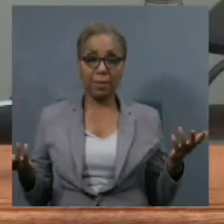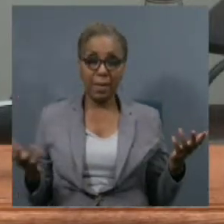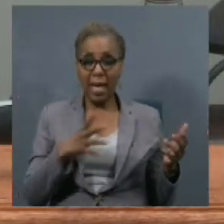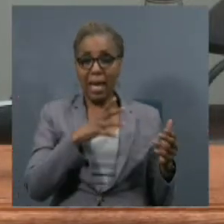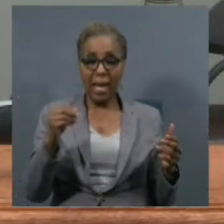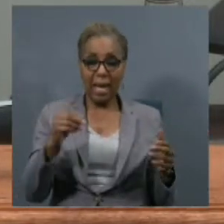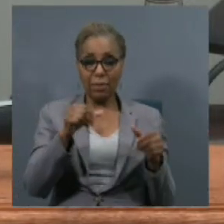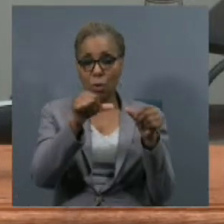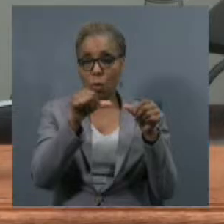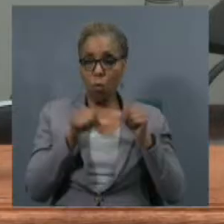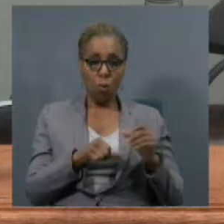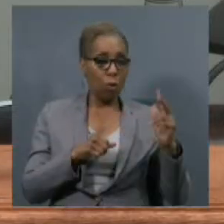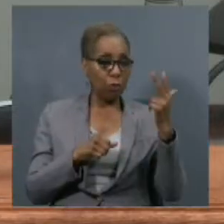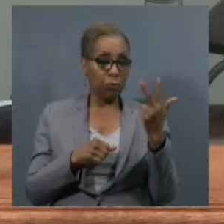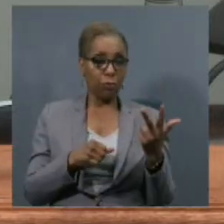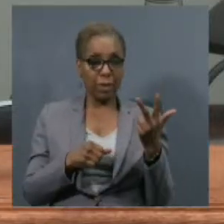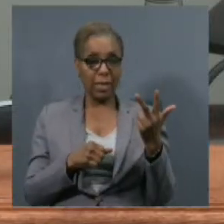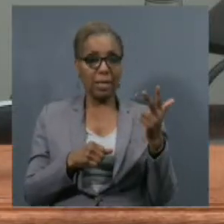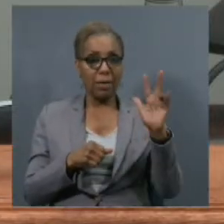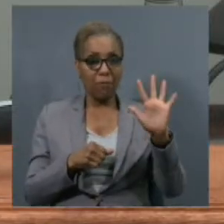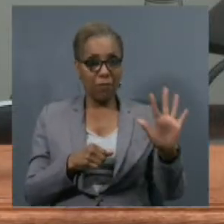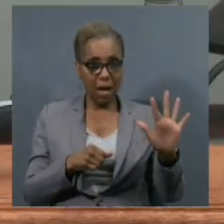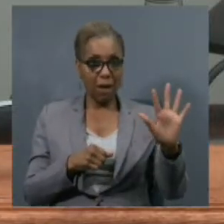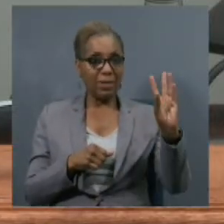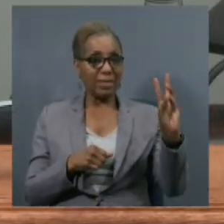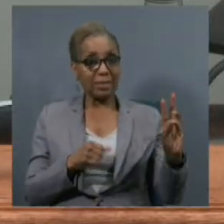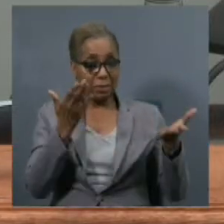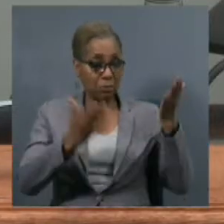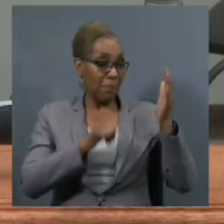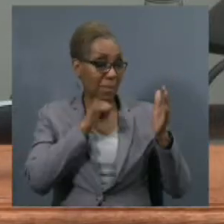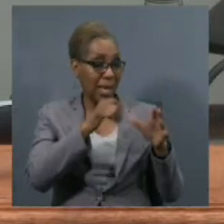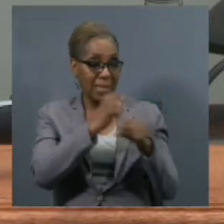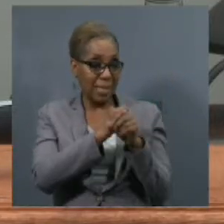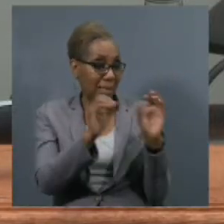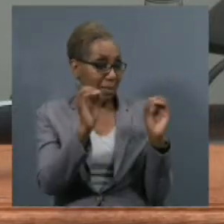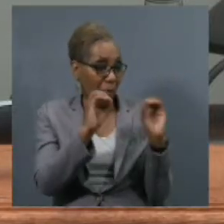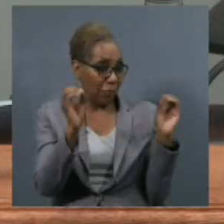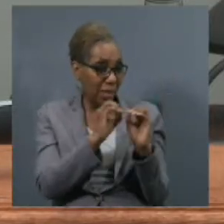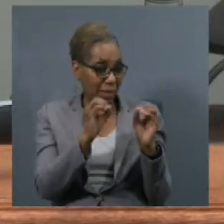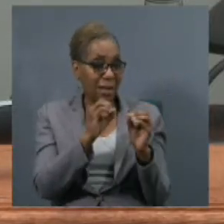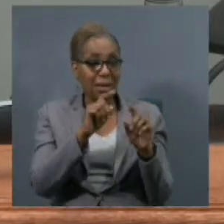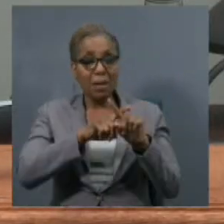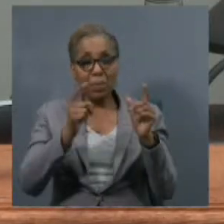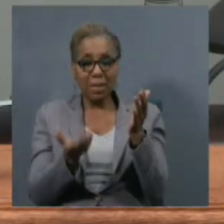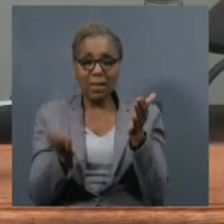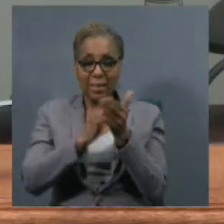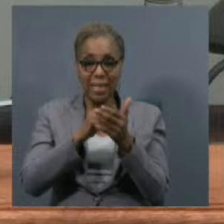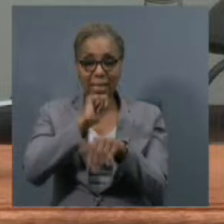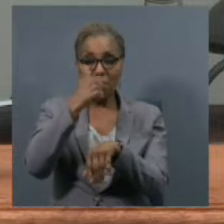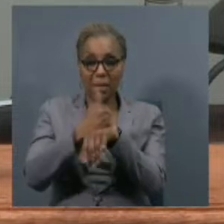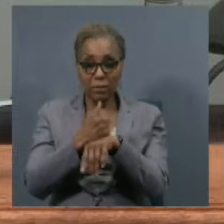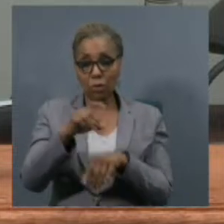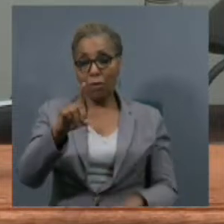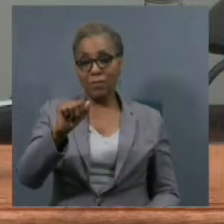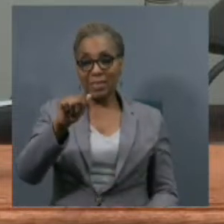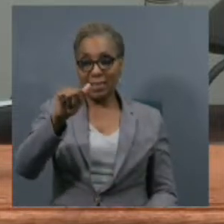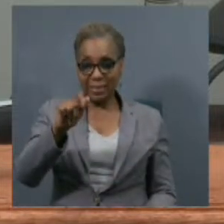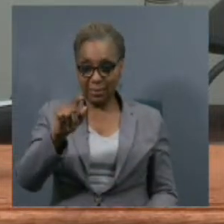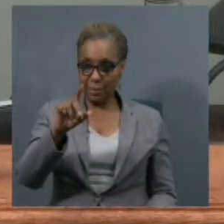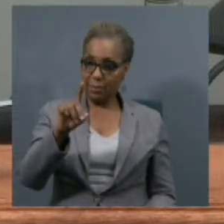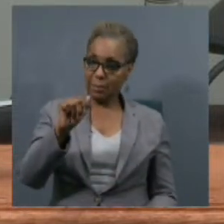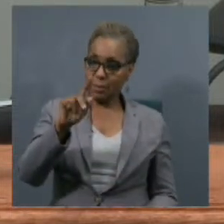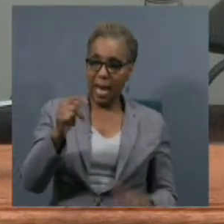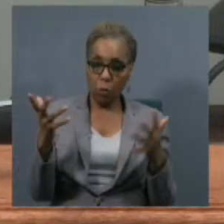and wards 3, 5, and 6 may not get anything. Essentially, again, it's based off the data on